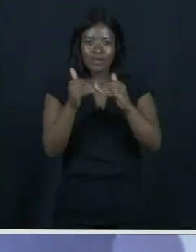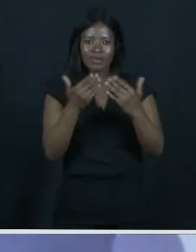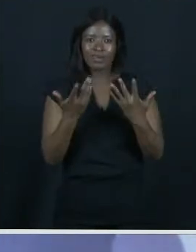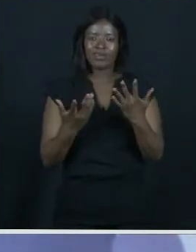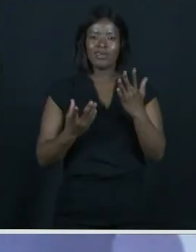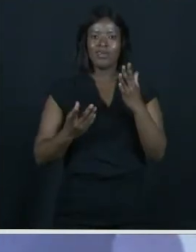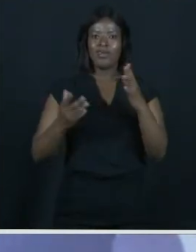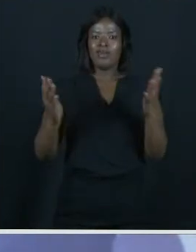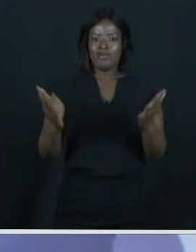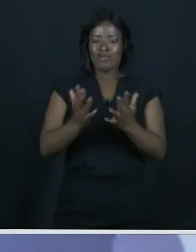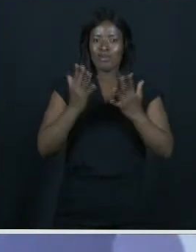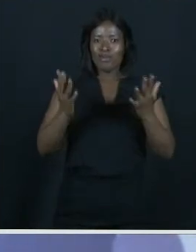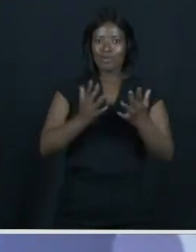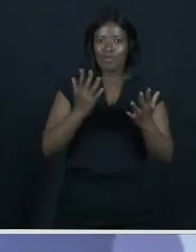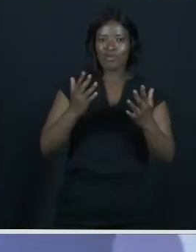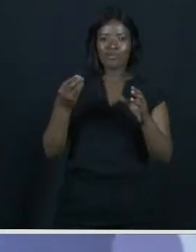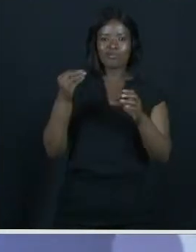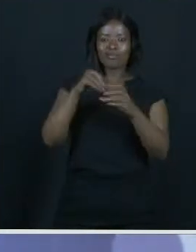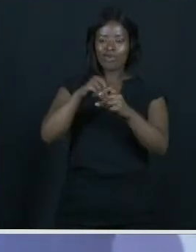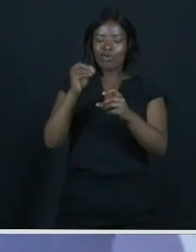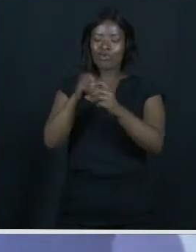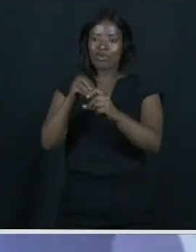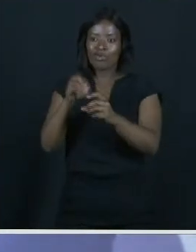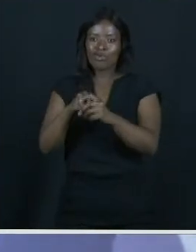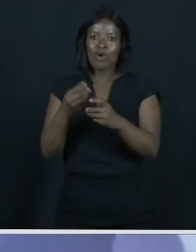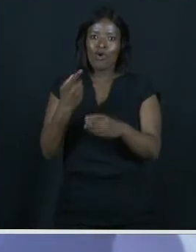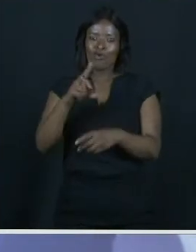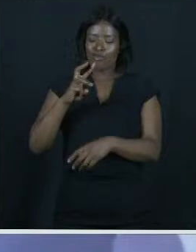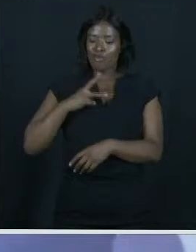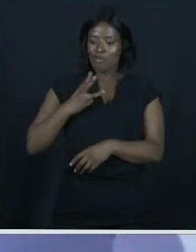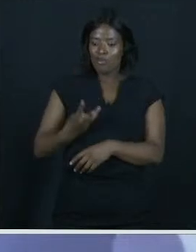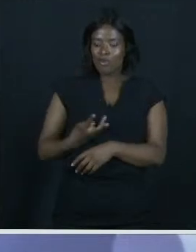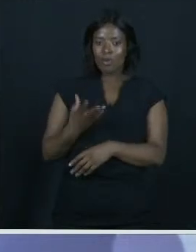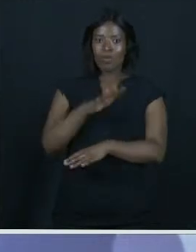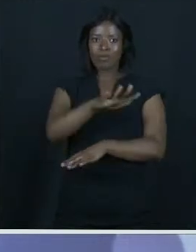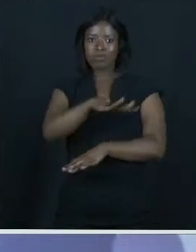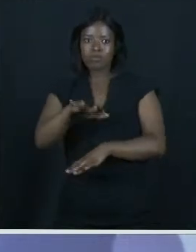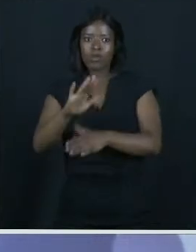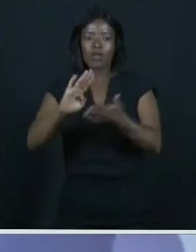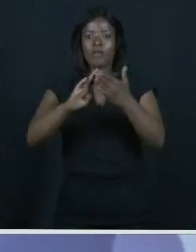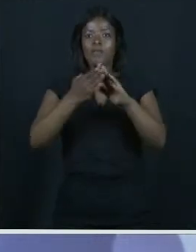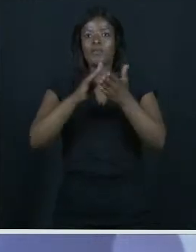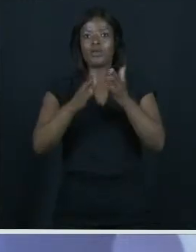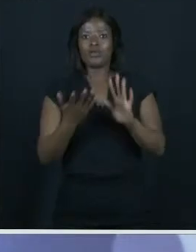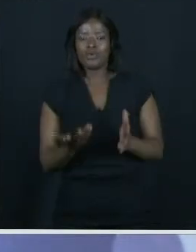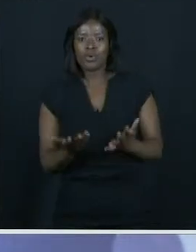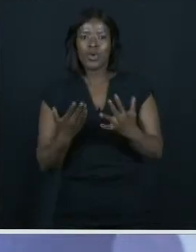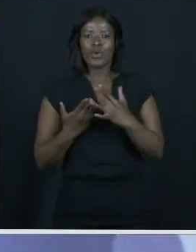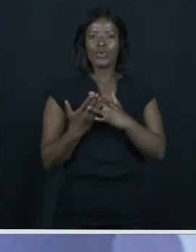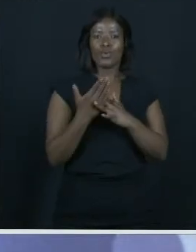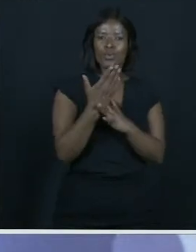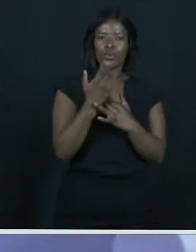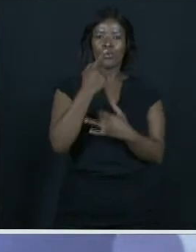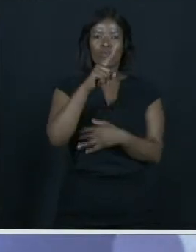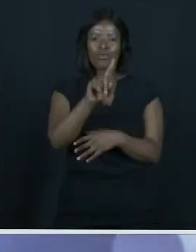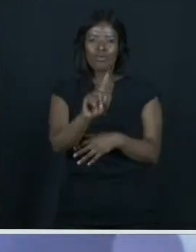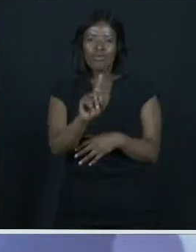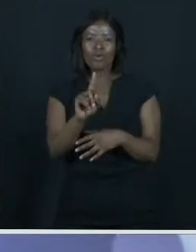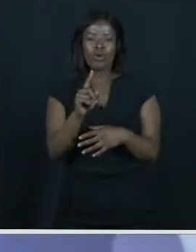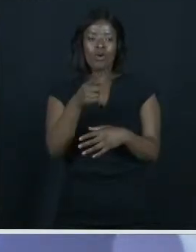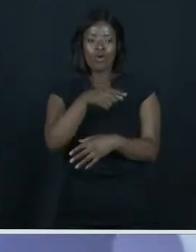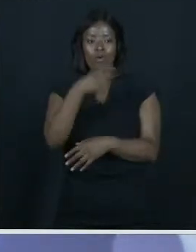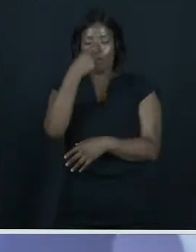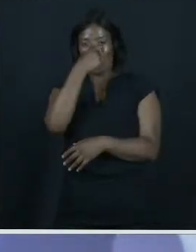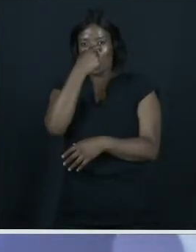promoting participation and integration of women in the economy through the initiative, again, Mr.